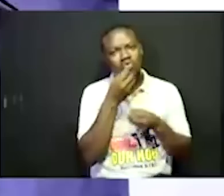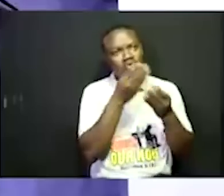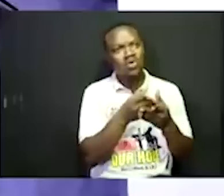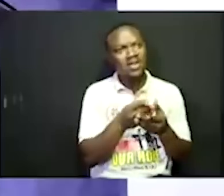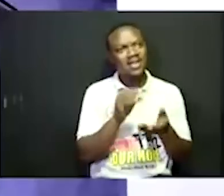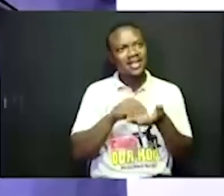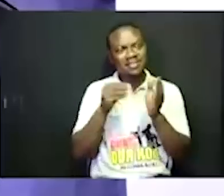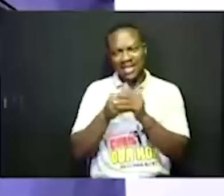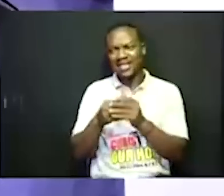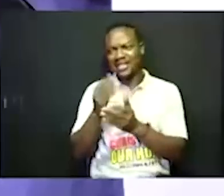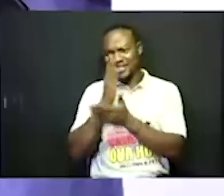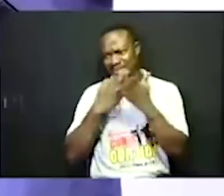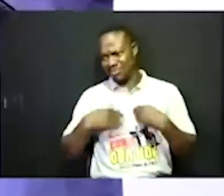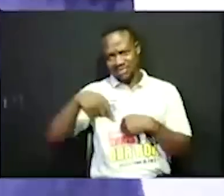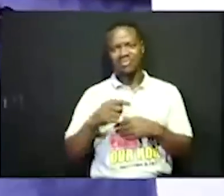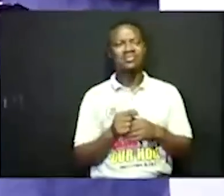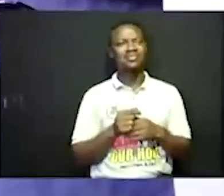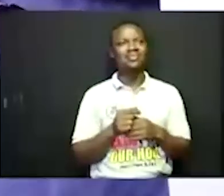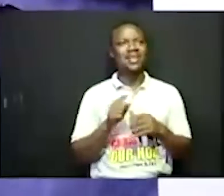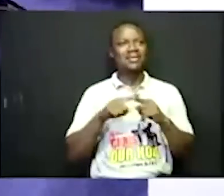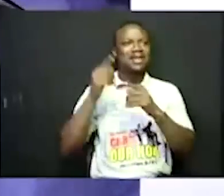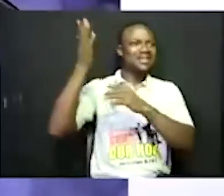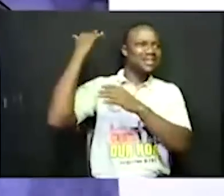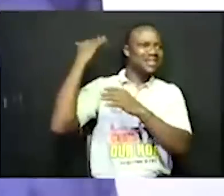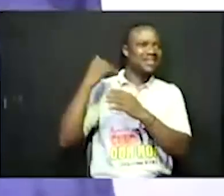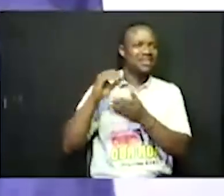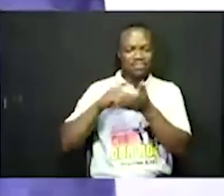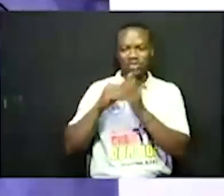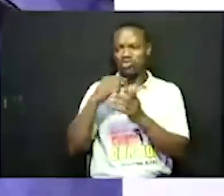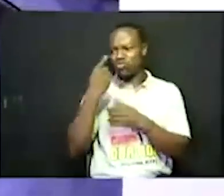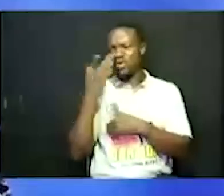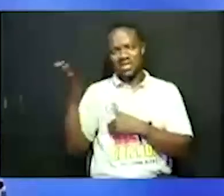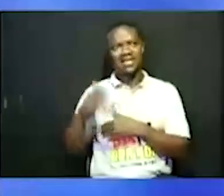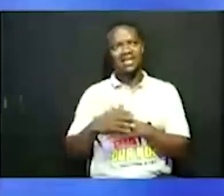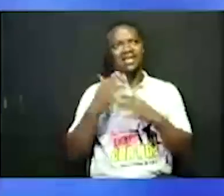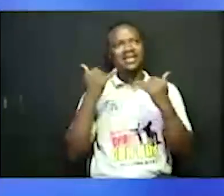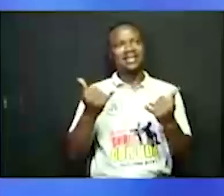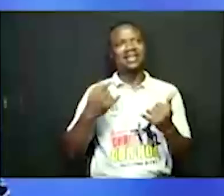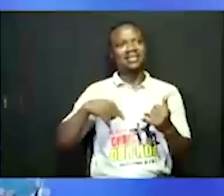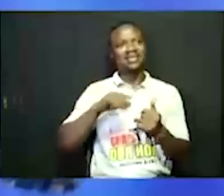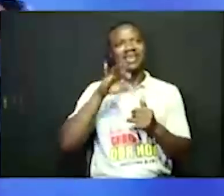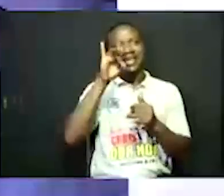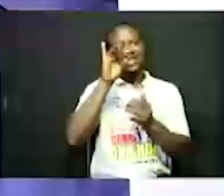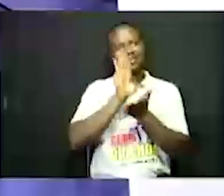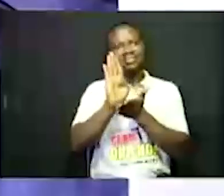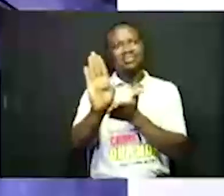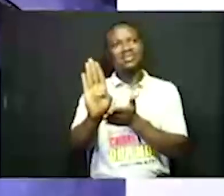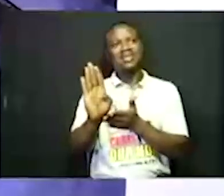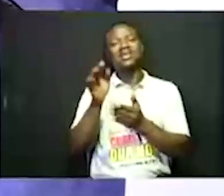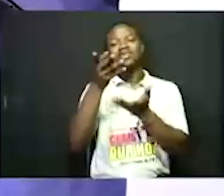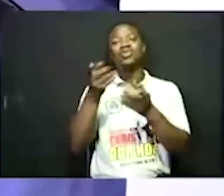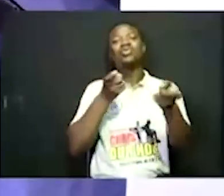who has come around. And so during those days, there was a who. And now that we are 8 billion, you want to have all the